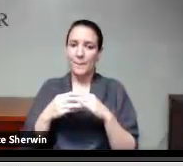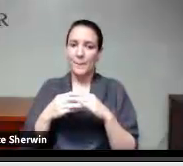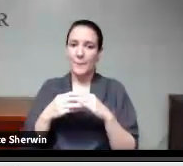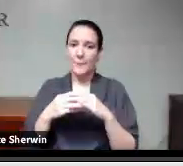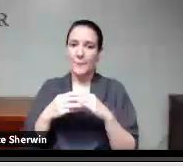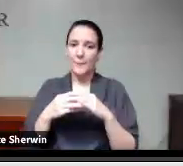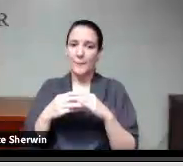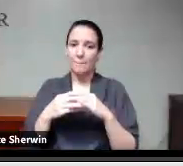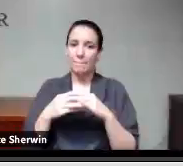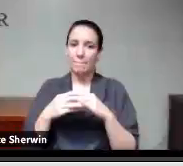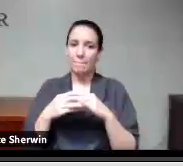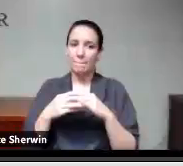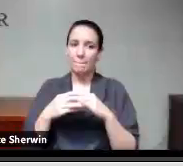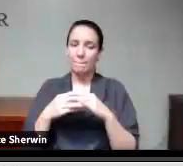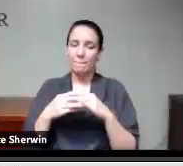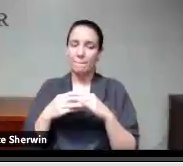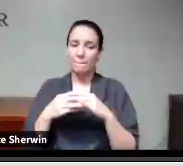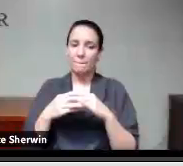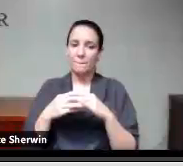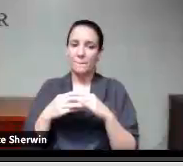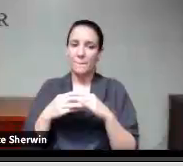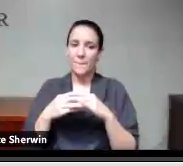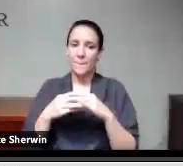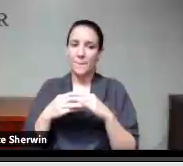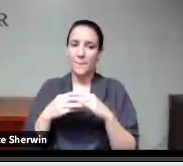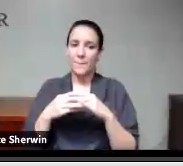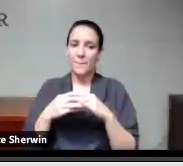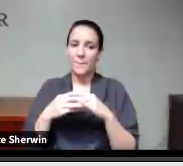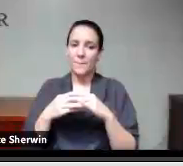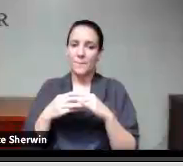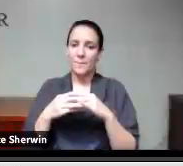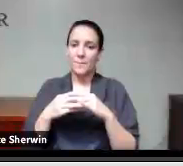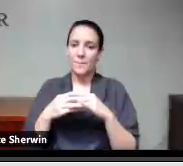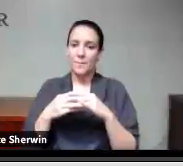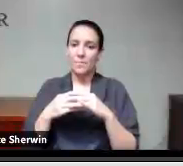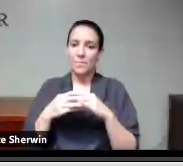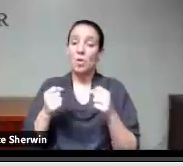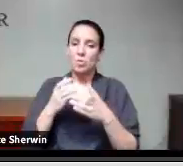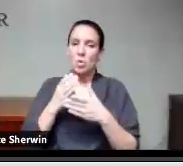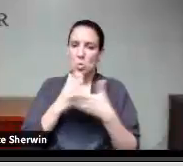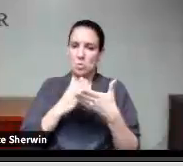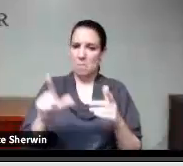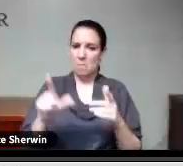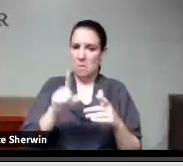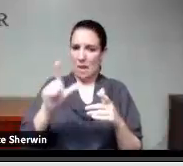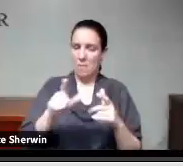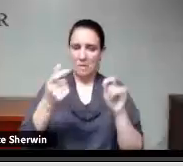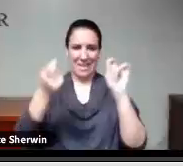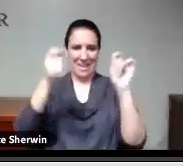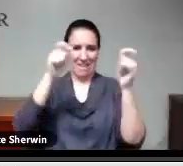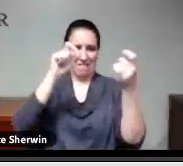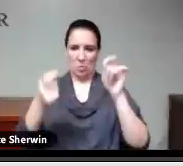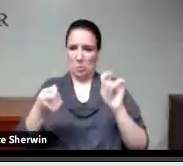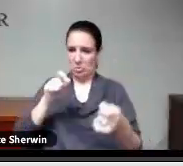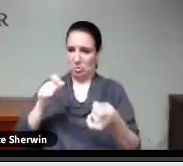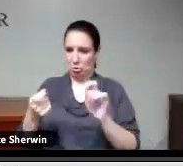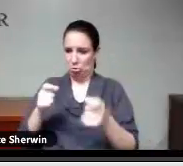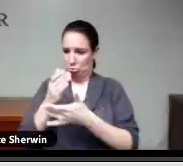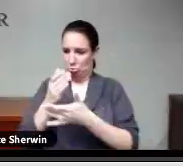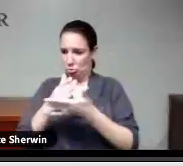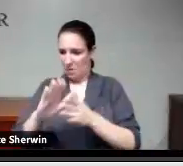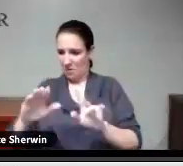through libraries that, because of some restructuring efforts and reconfiguration of some of their